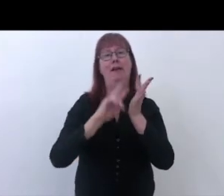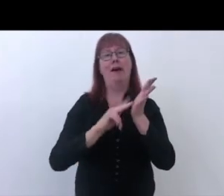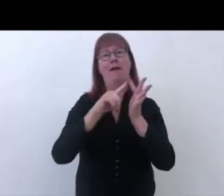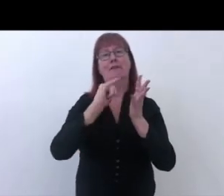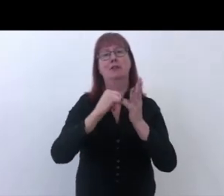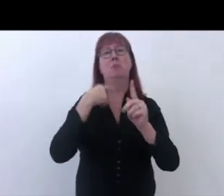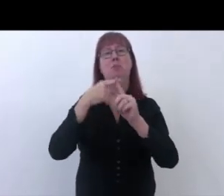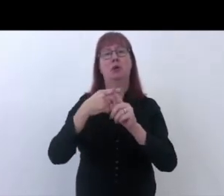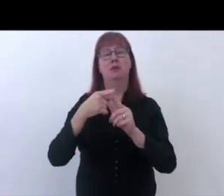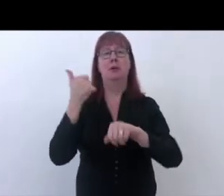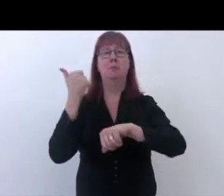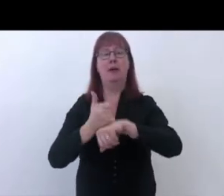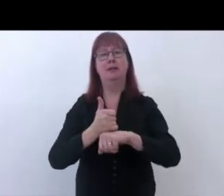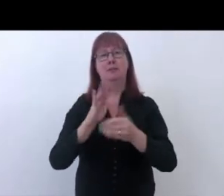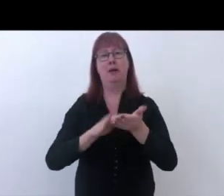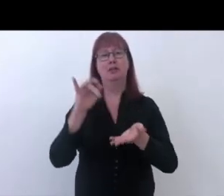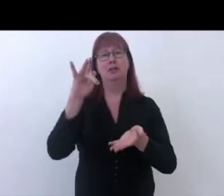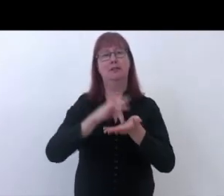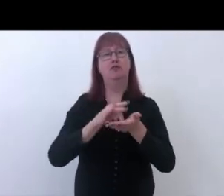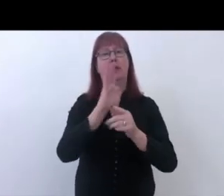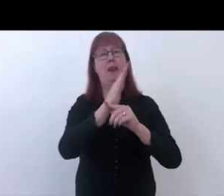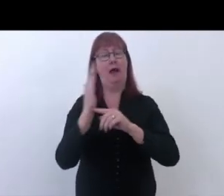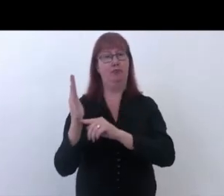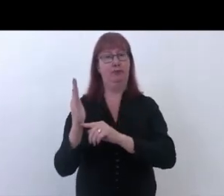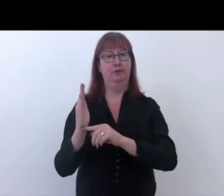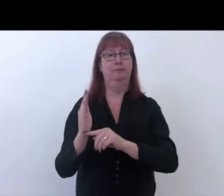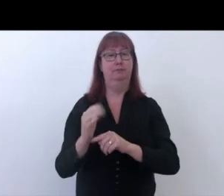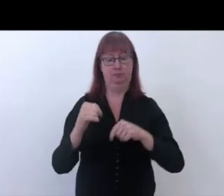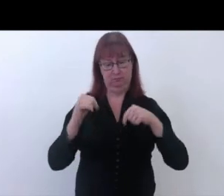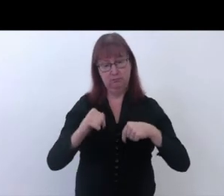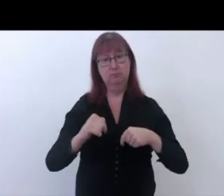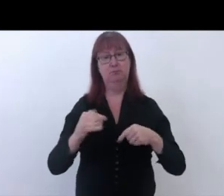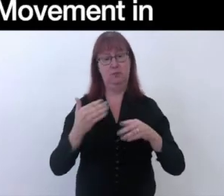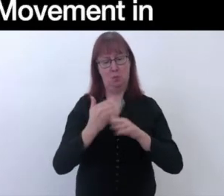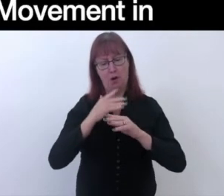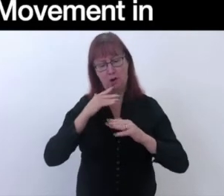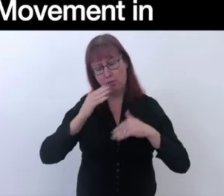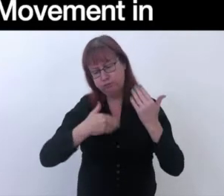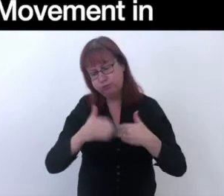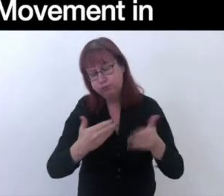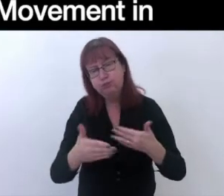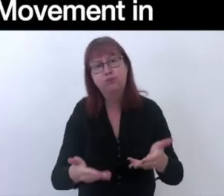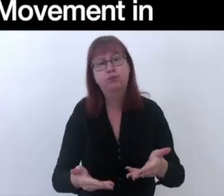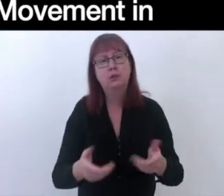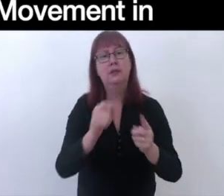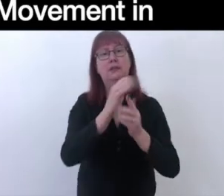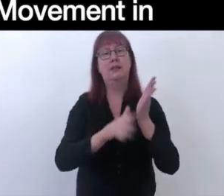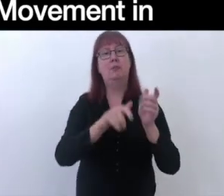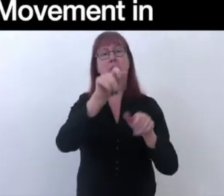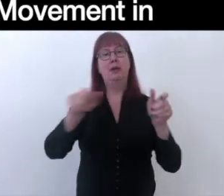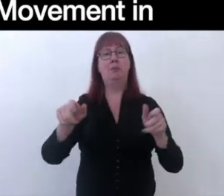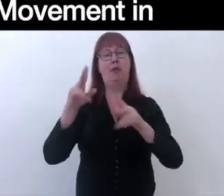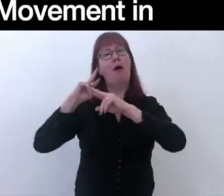of Archives Plus at Manchester Central Library This is part of ongoing work